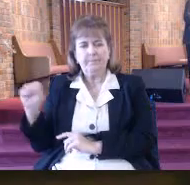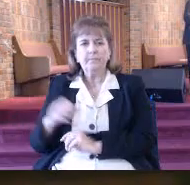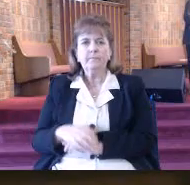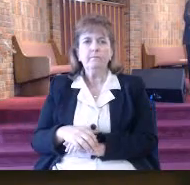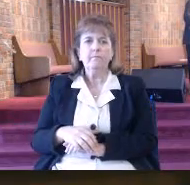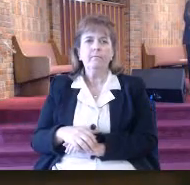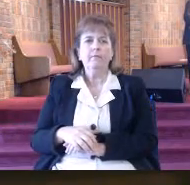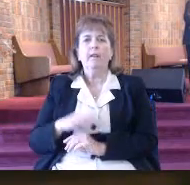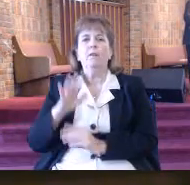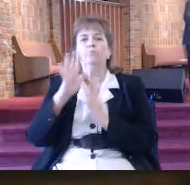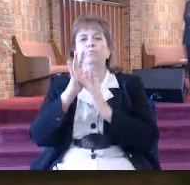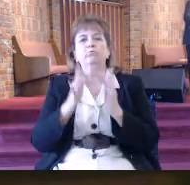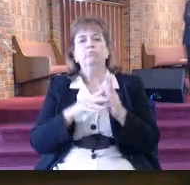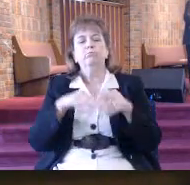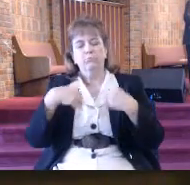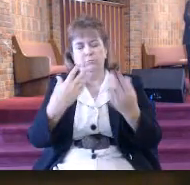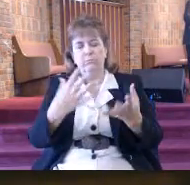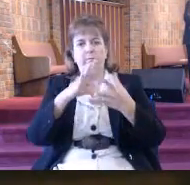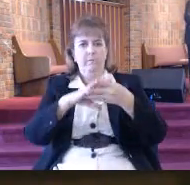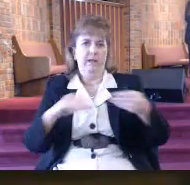the parable itself.